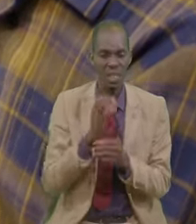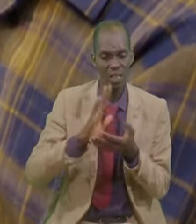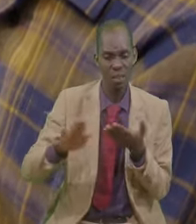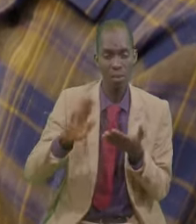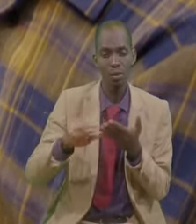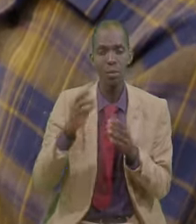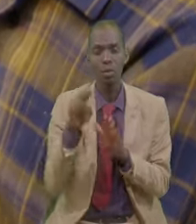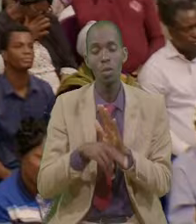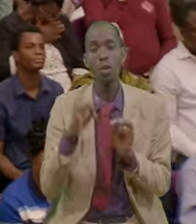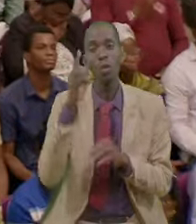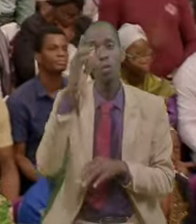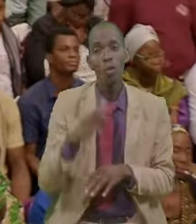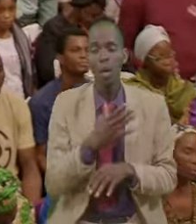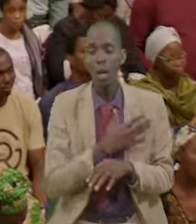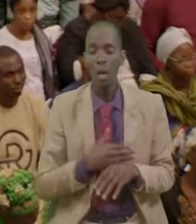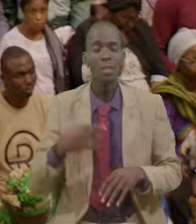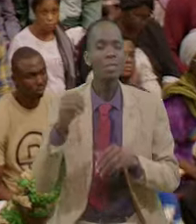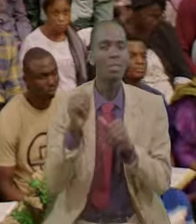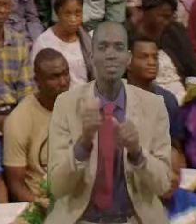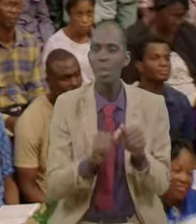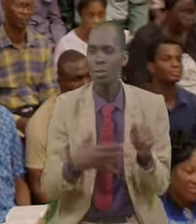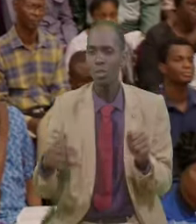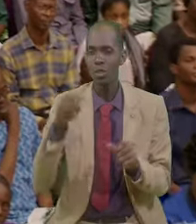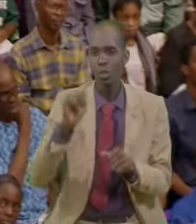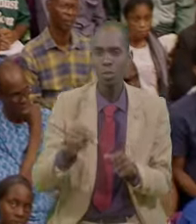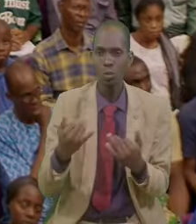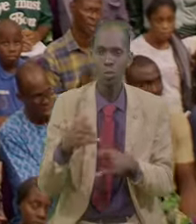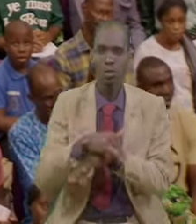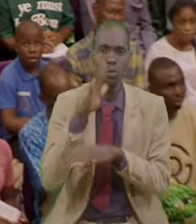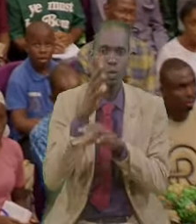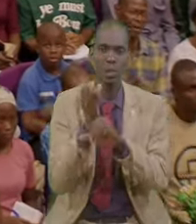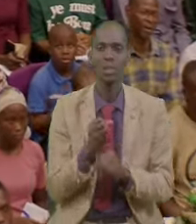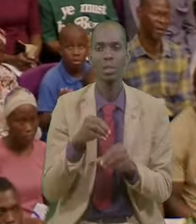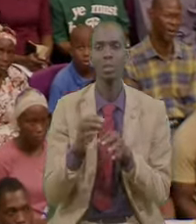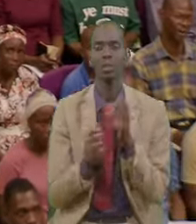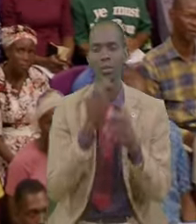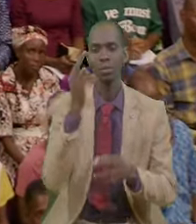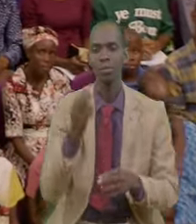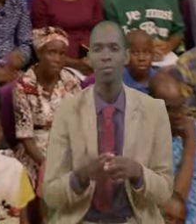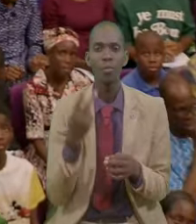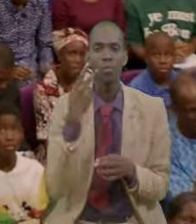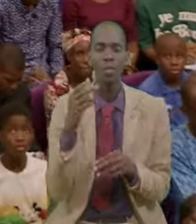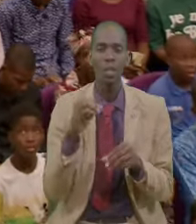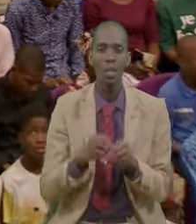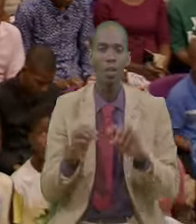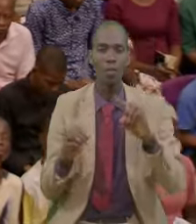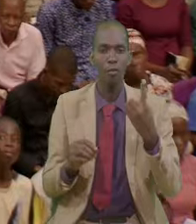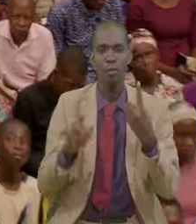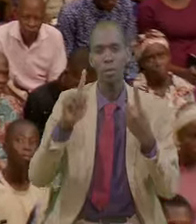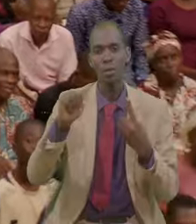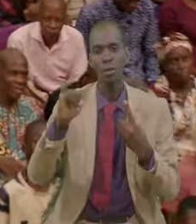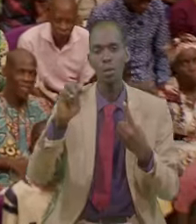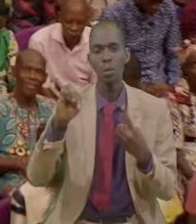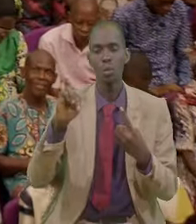God tonight, and the supply of everything you need tonight in Jesus' name. Look at this in 1 Timothy